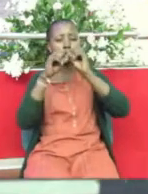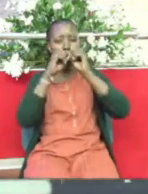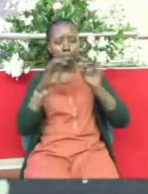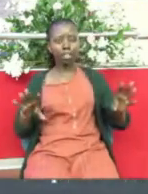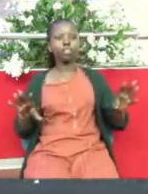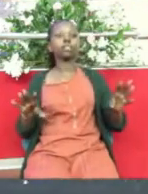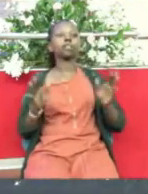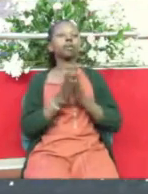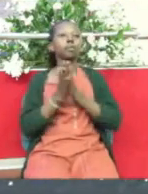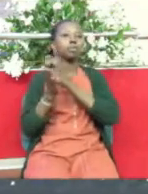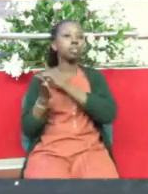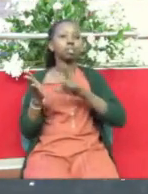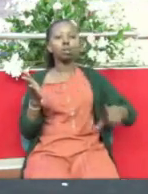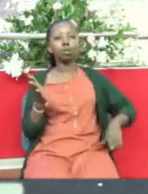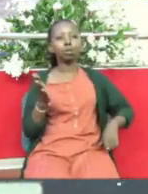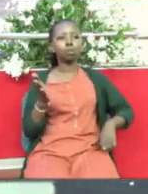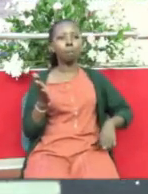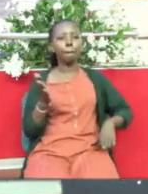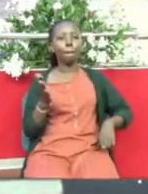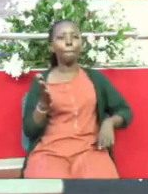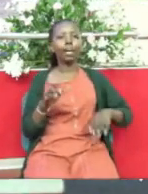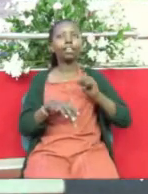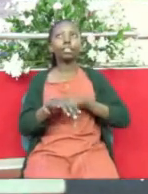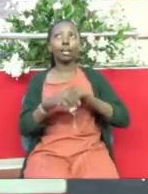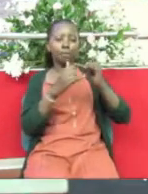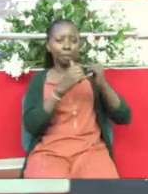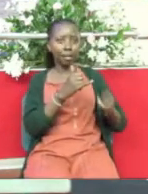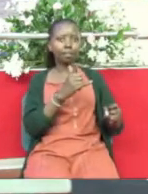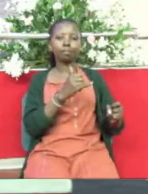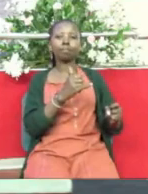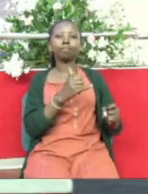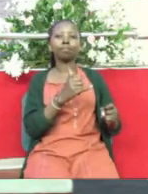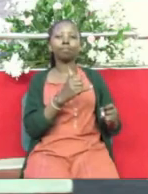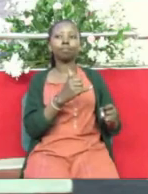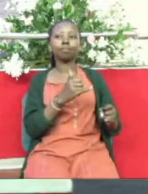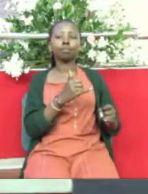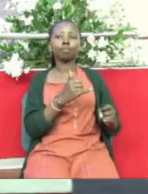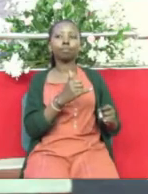name of the Lord. Amen. As I come to the end, just want to wind up so